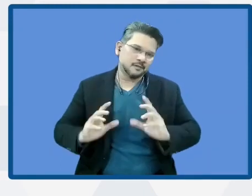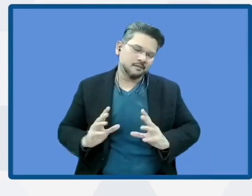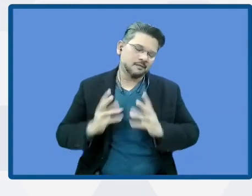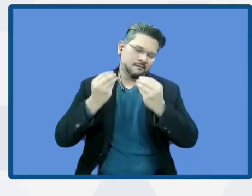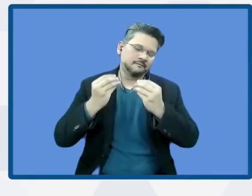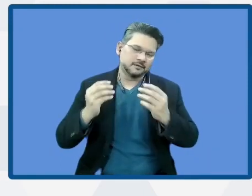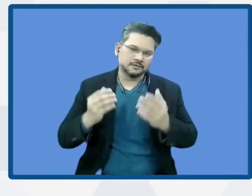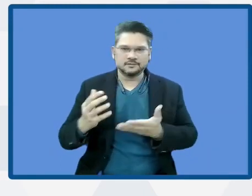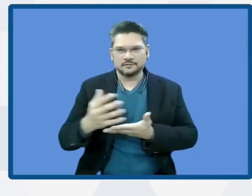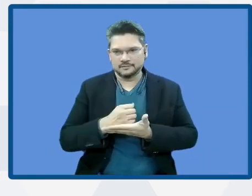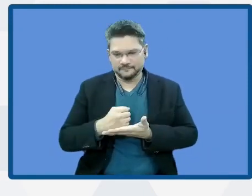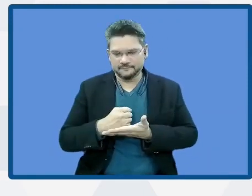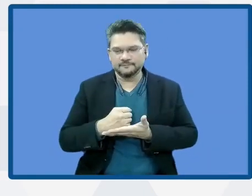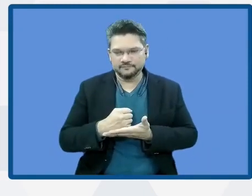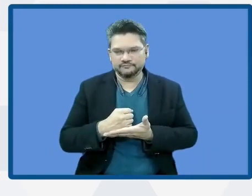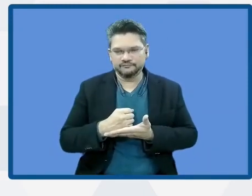hazards,